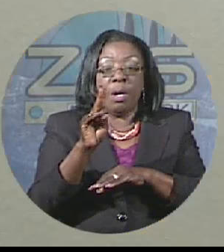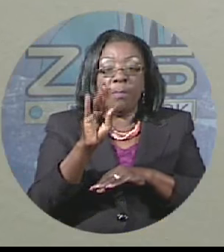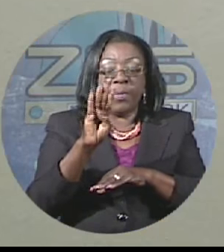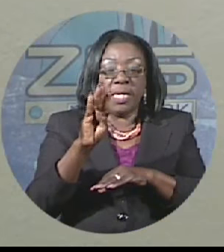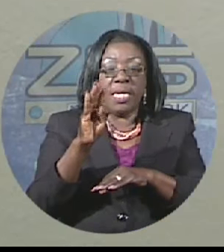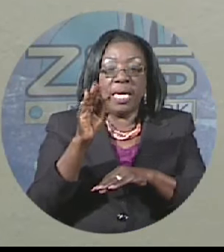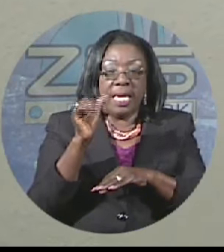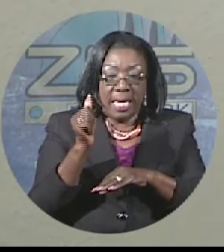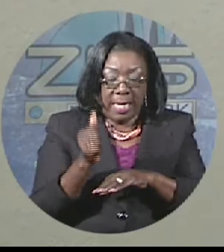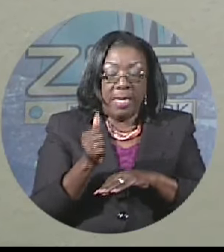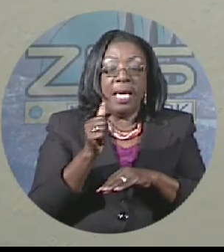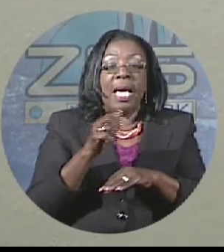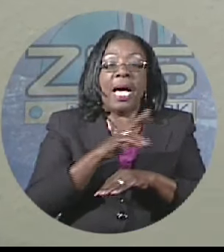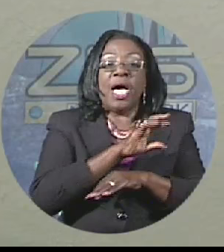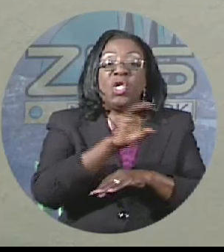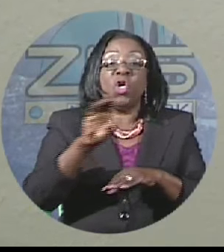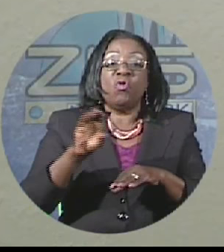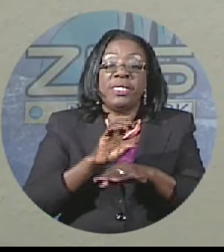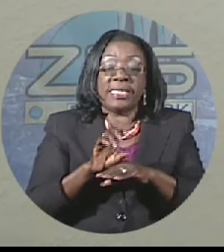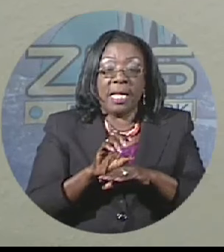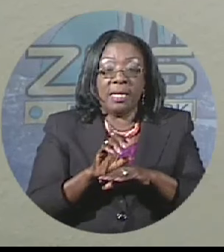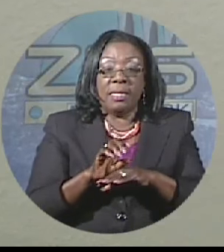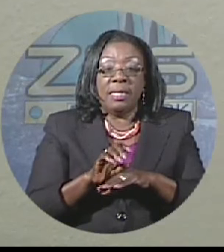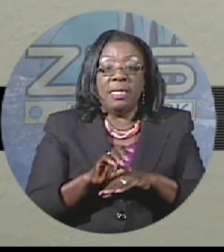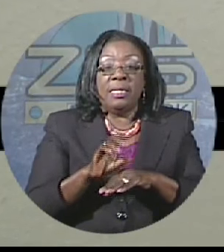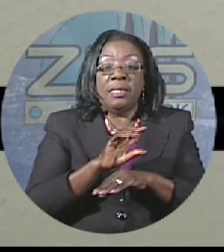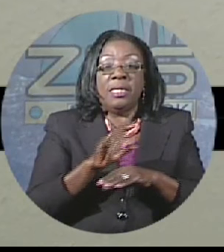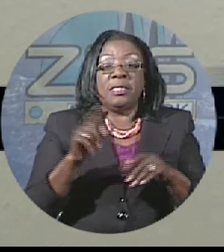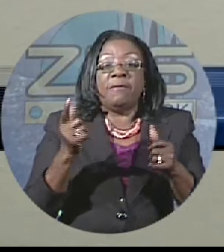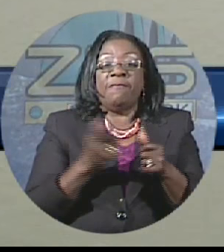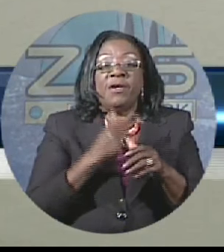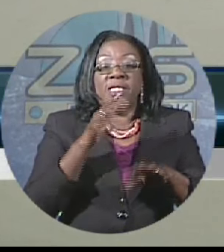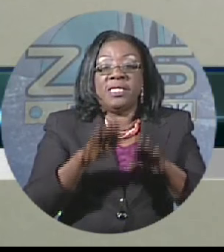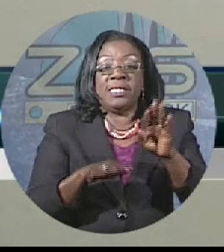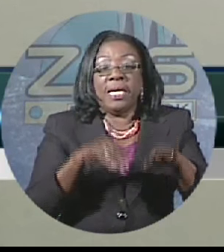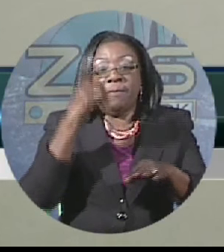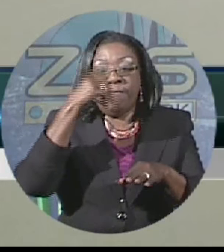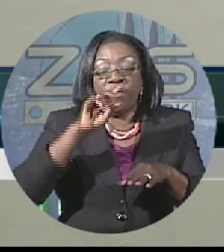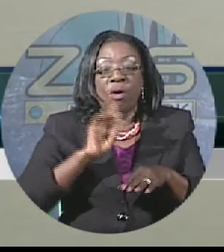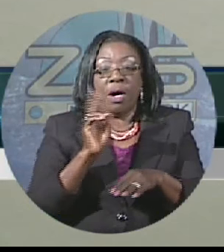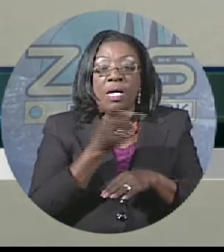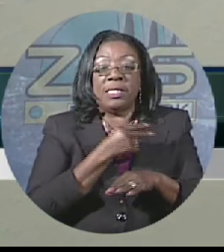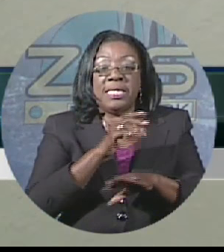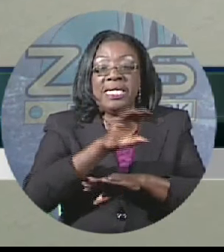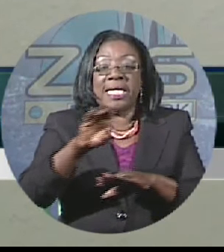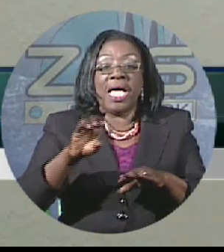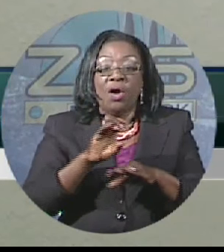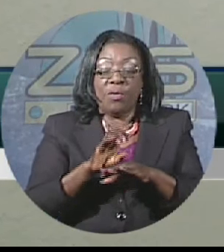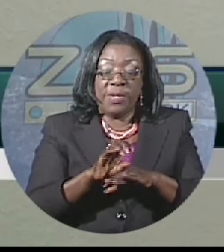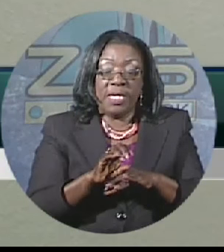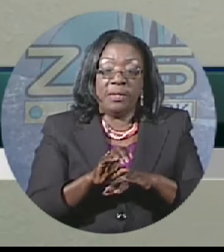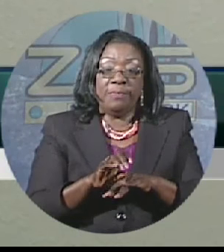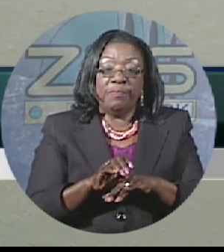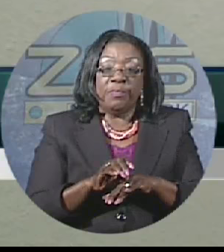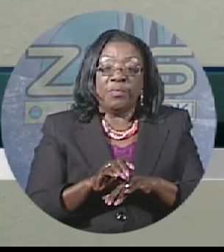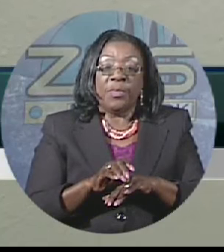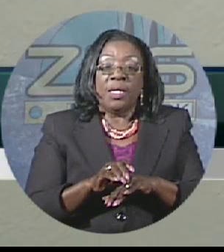Curacao. Carifta is a very important first step for us in the Caribbean